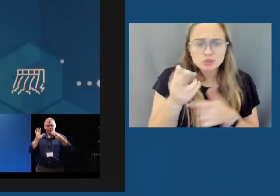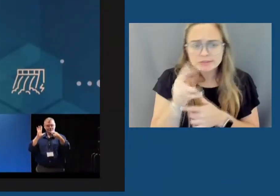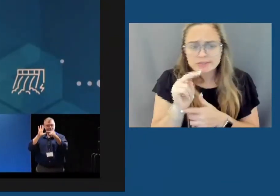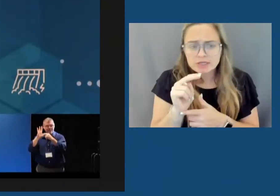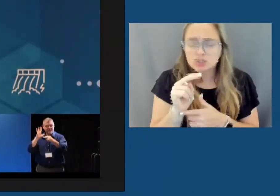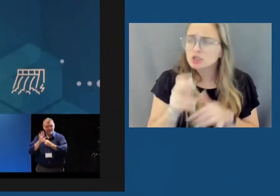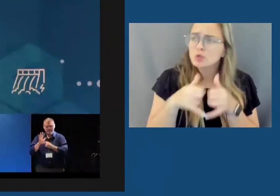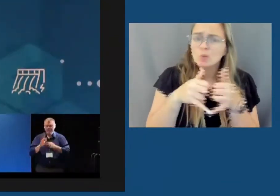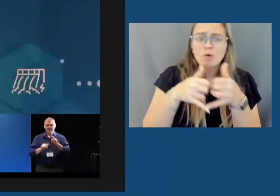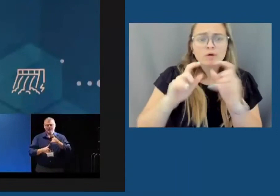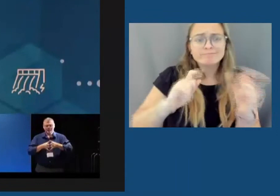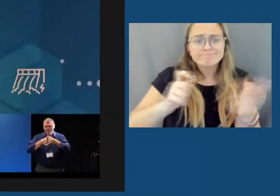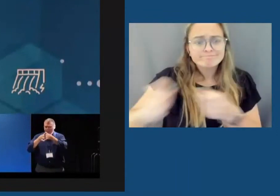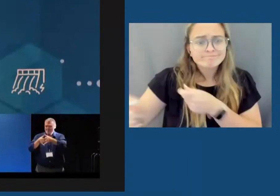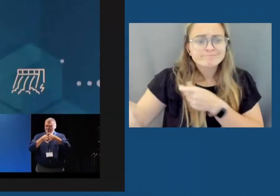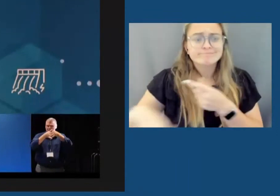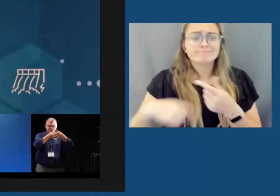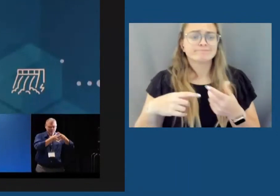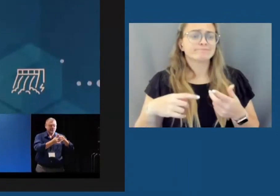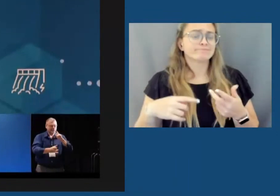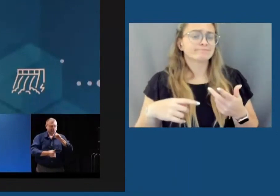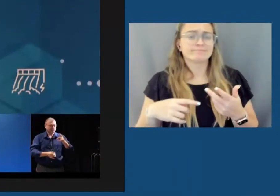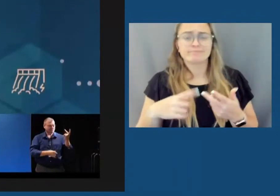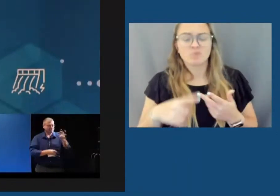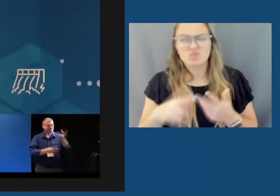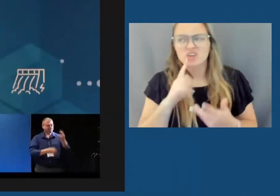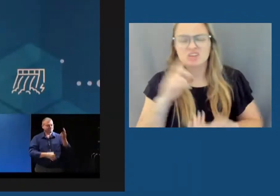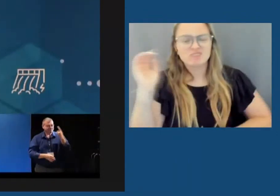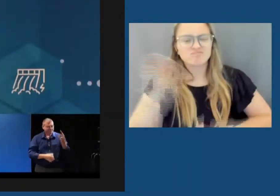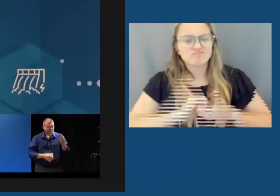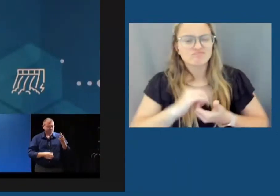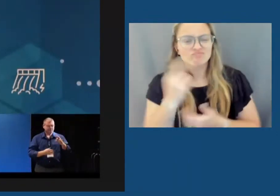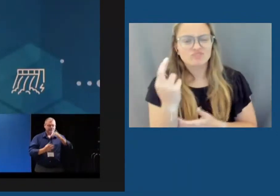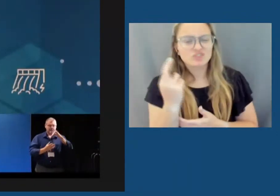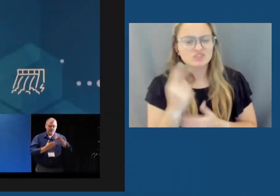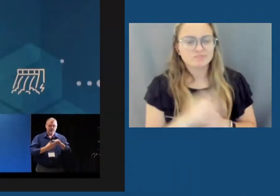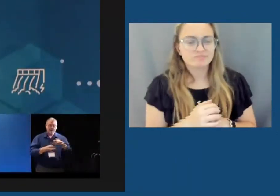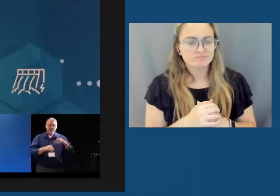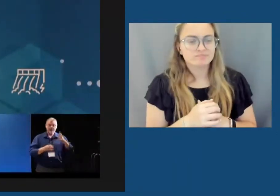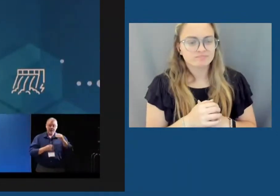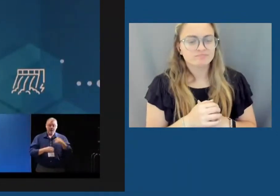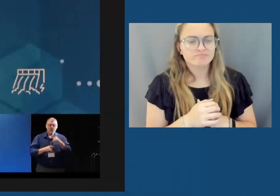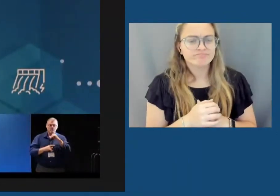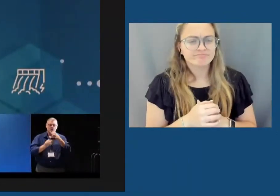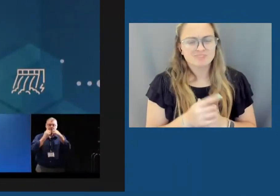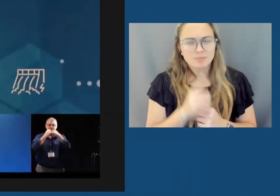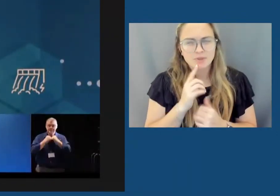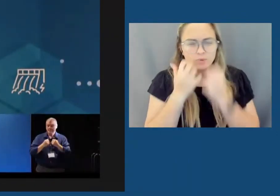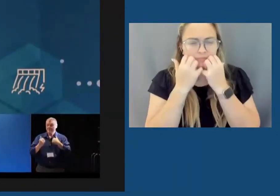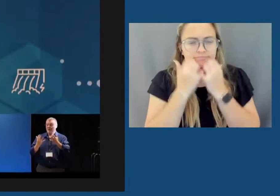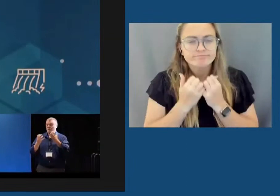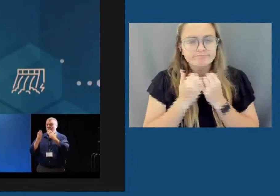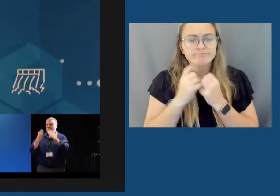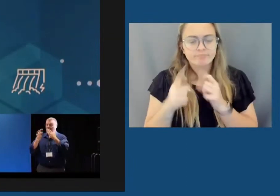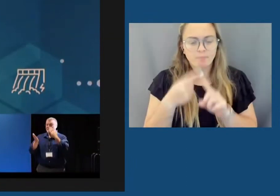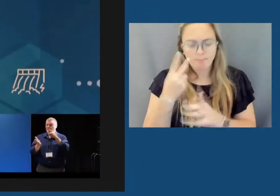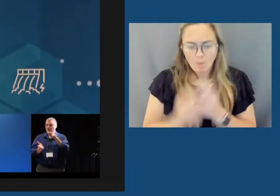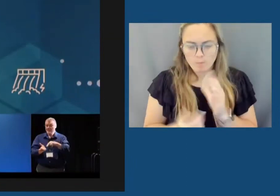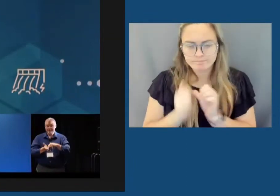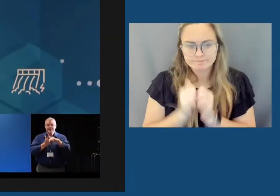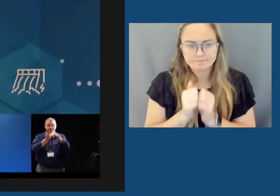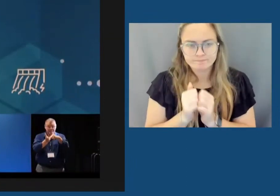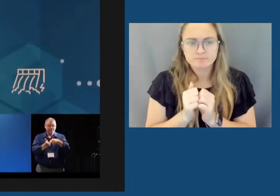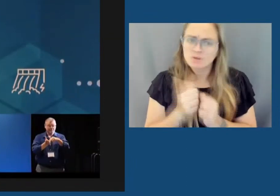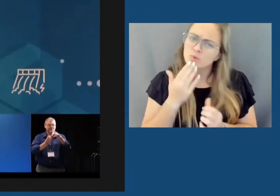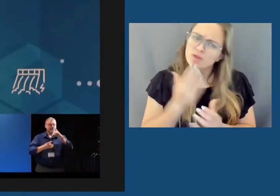we gave out. So we really developed a close friendship over something, an issue that we care deeply about. And I want to thank you for standing up and becoming